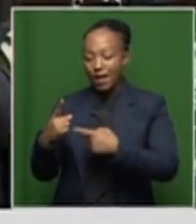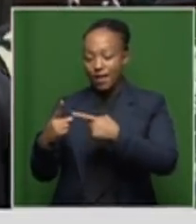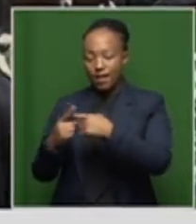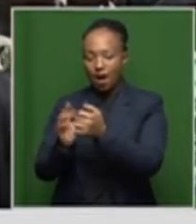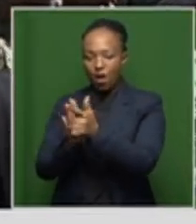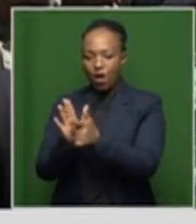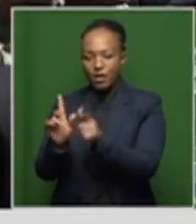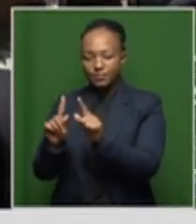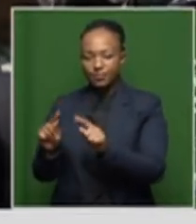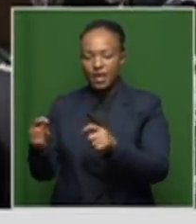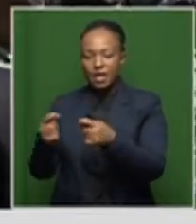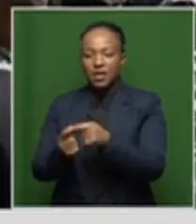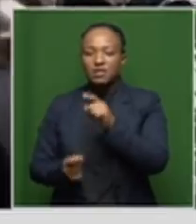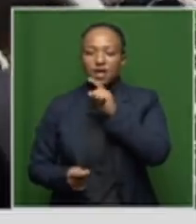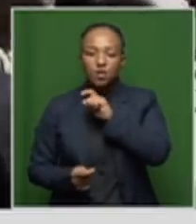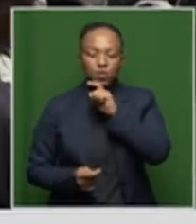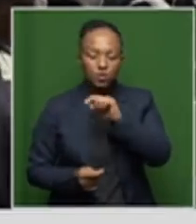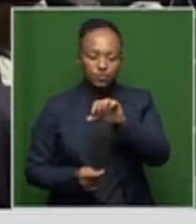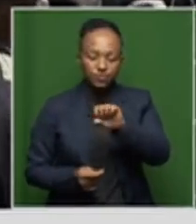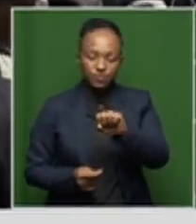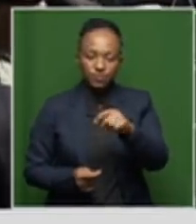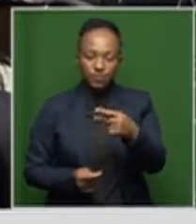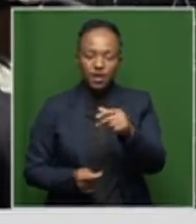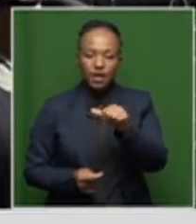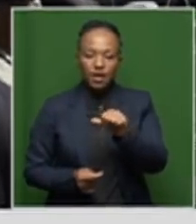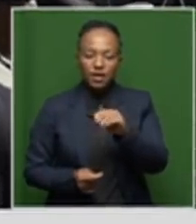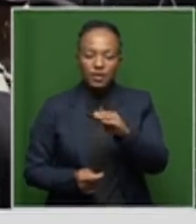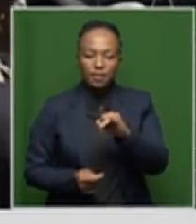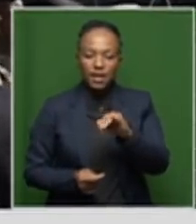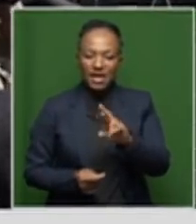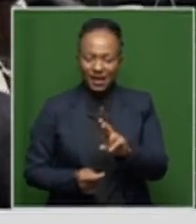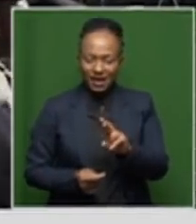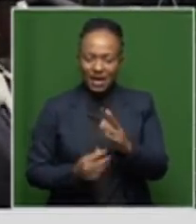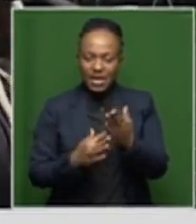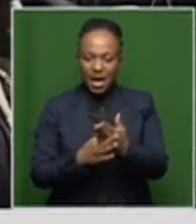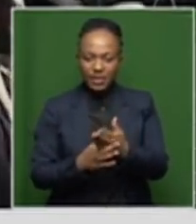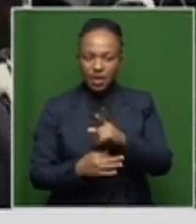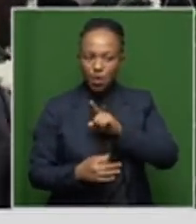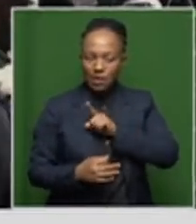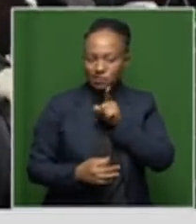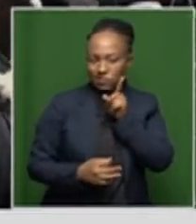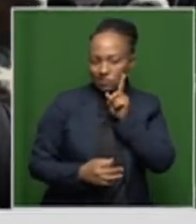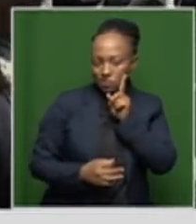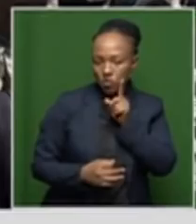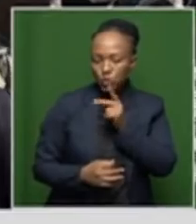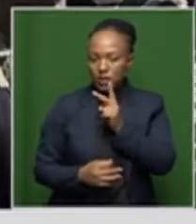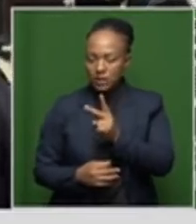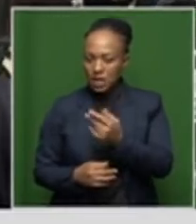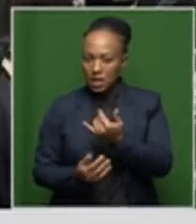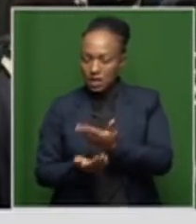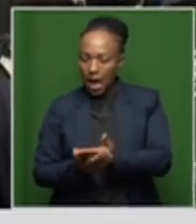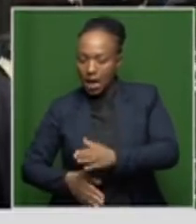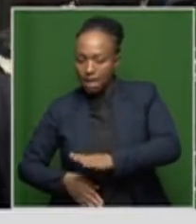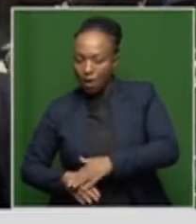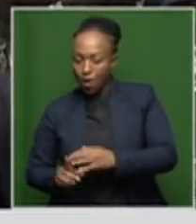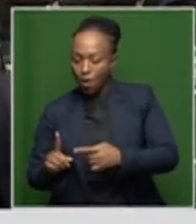essentially used the Shabir Sheikh case as a litmus test to try and get a successful prosecution there to see whether you can further prosecute accused